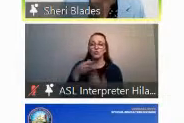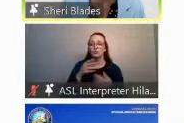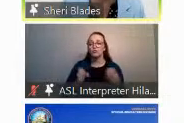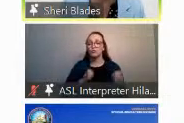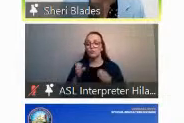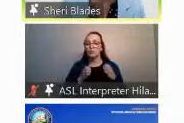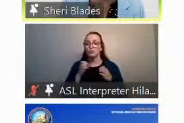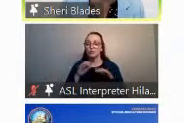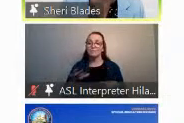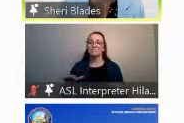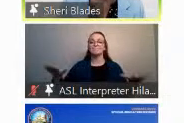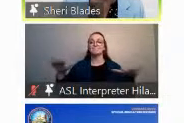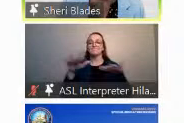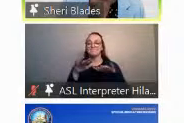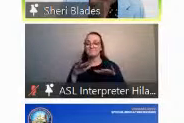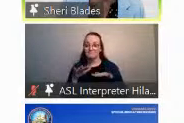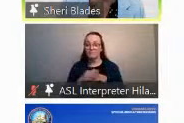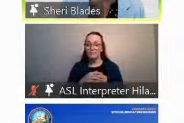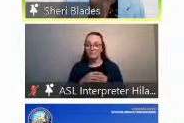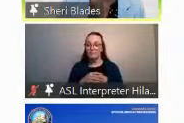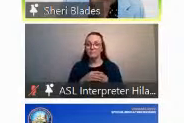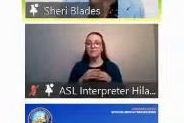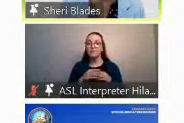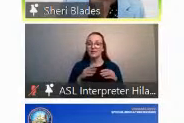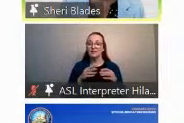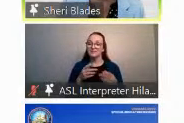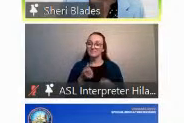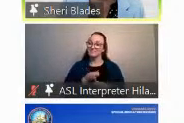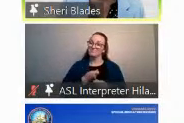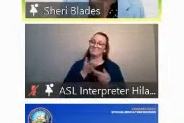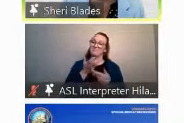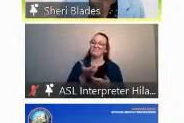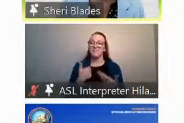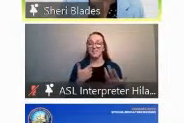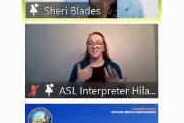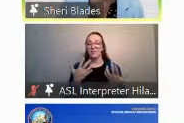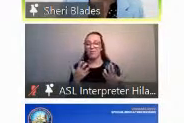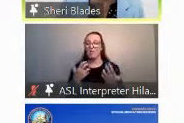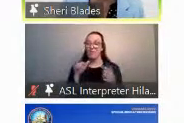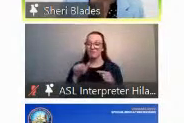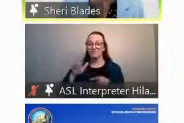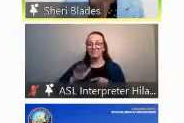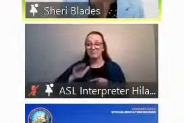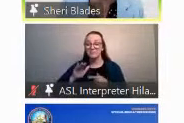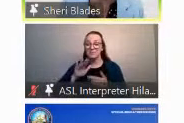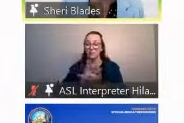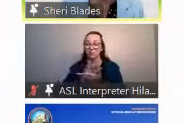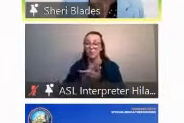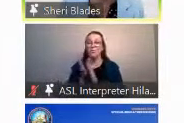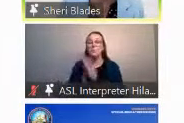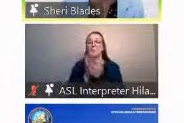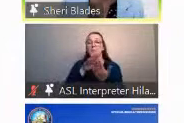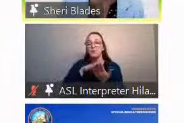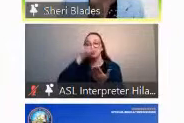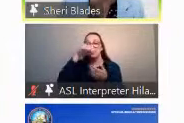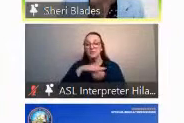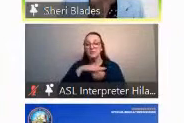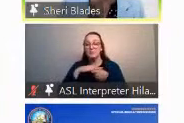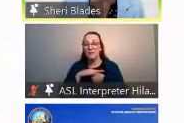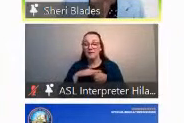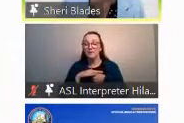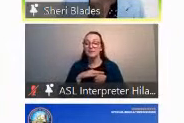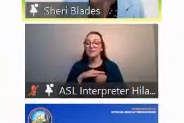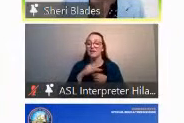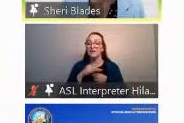climate. They expressed a desire for their children's school to be a learning space where children have